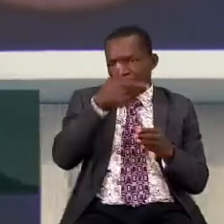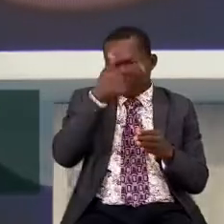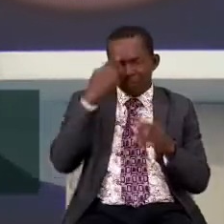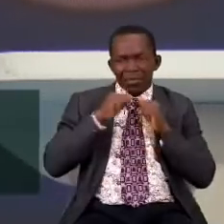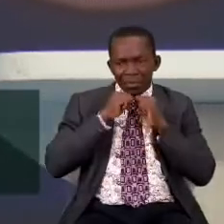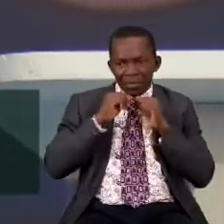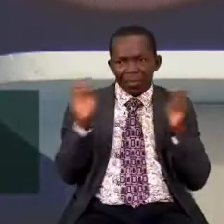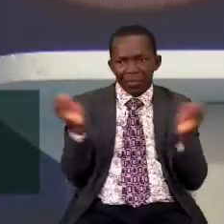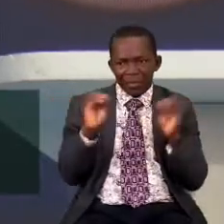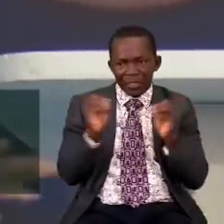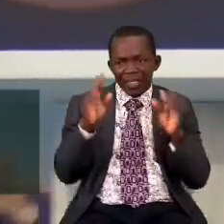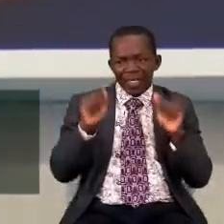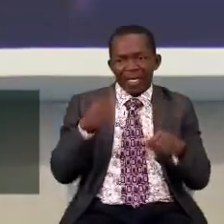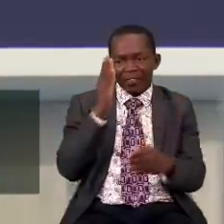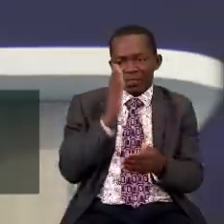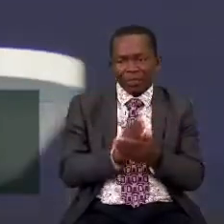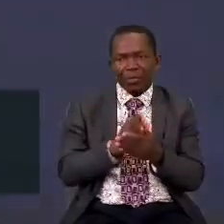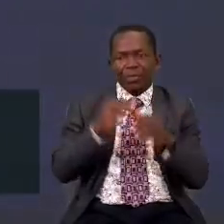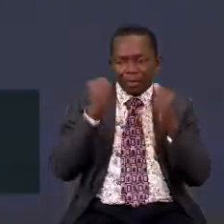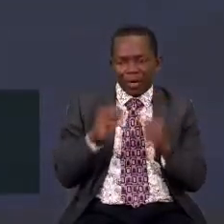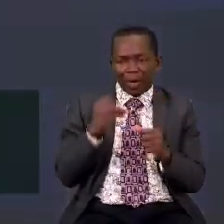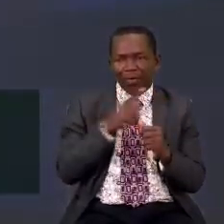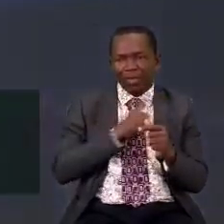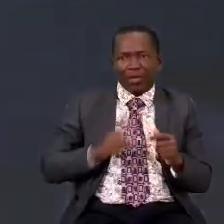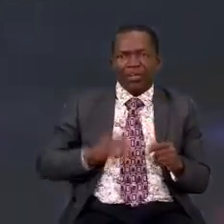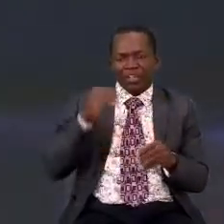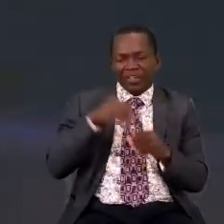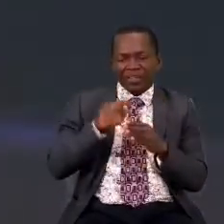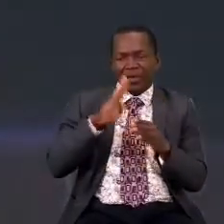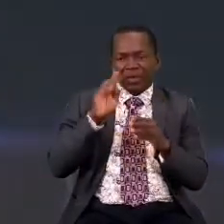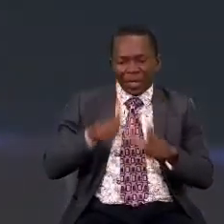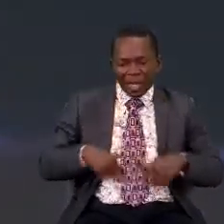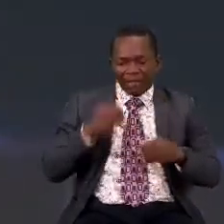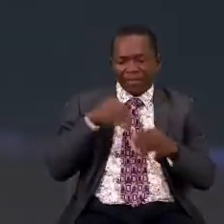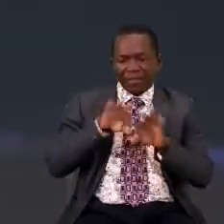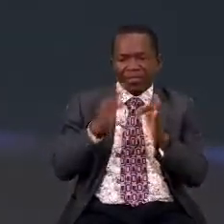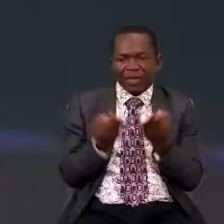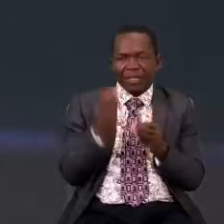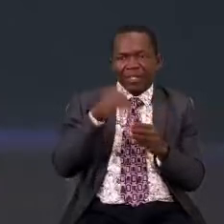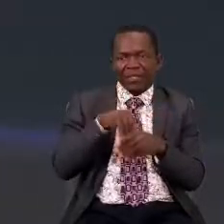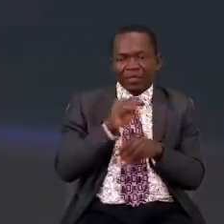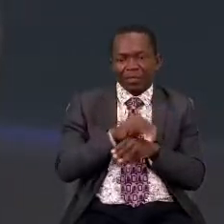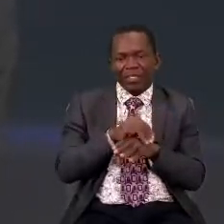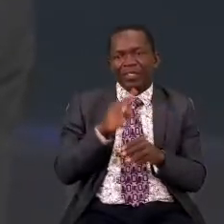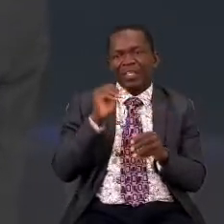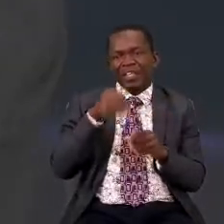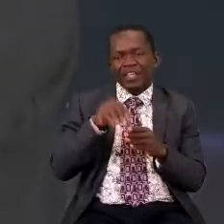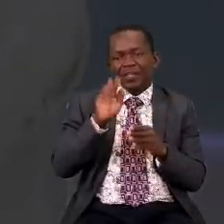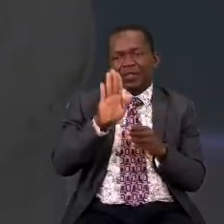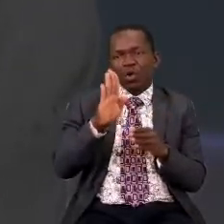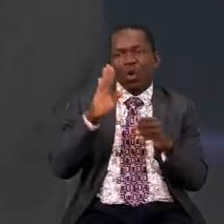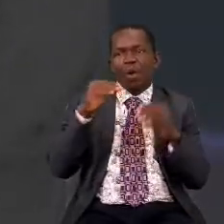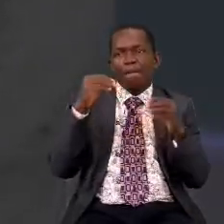your ministration. No matter who is there or who is not there, the one that has